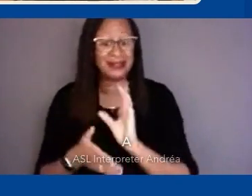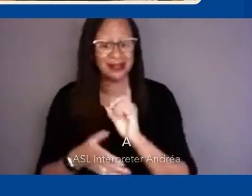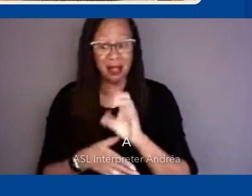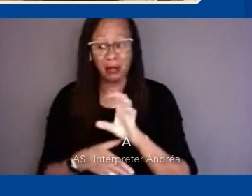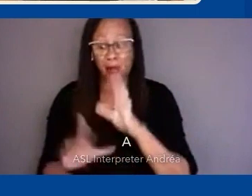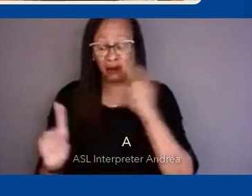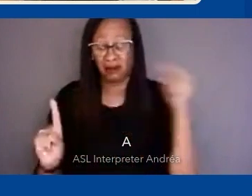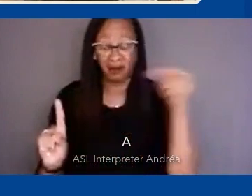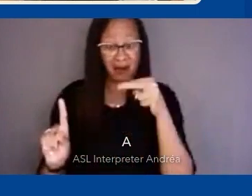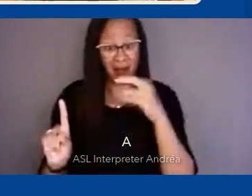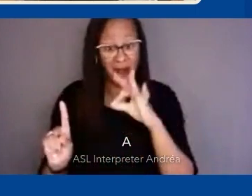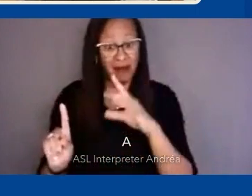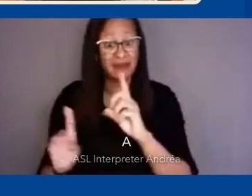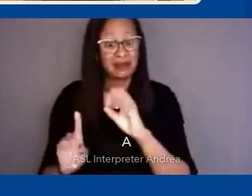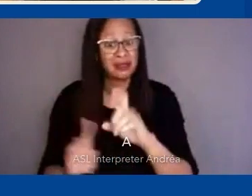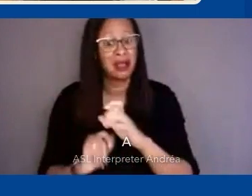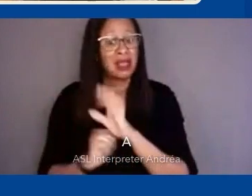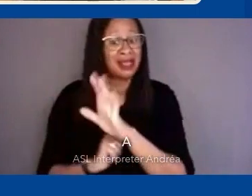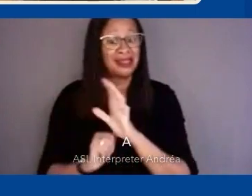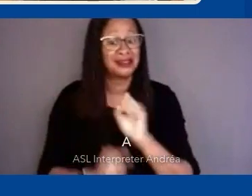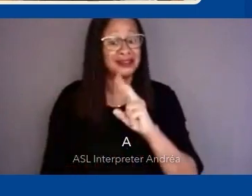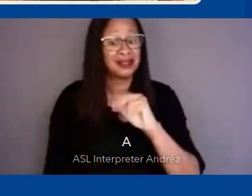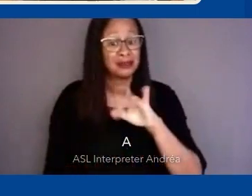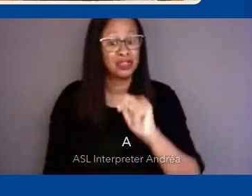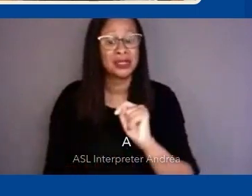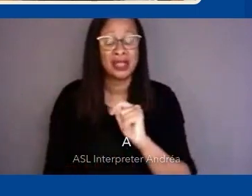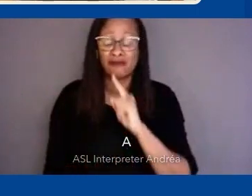just doing what you say you're going to do.